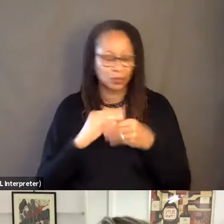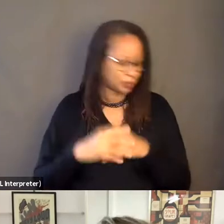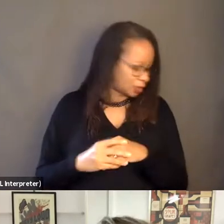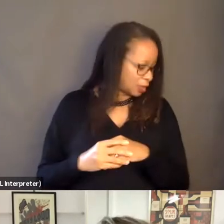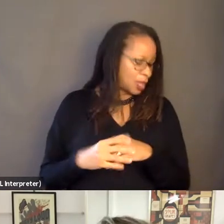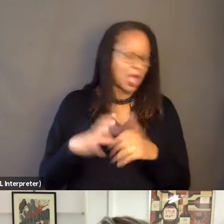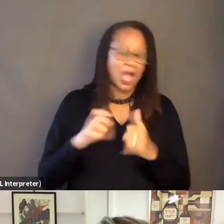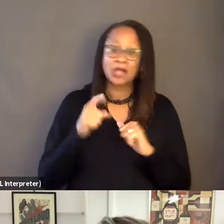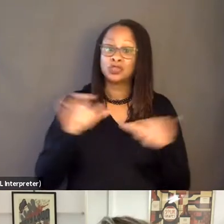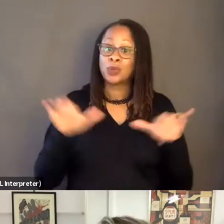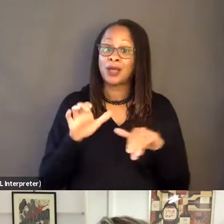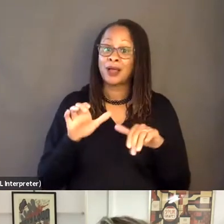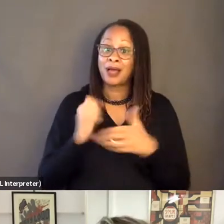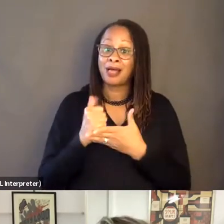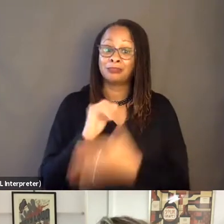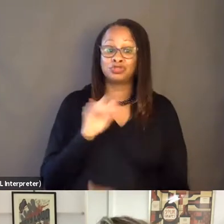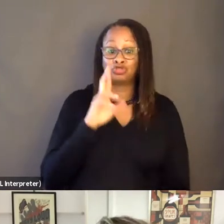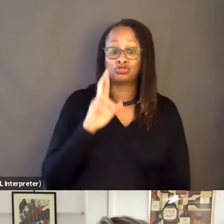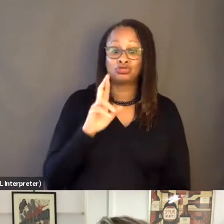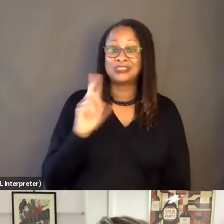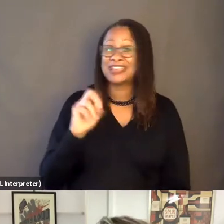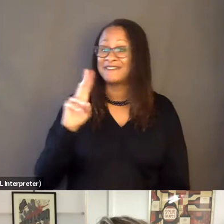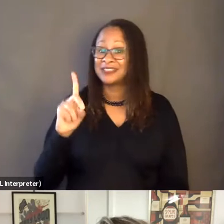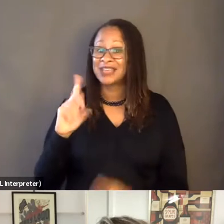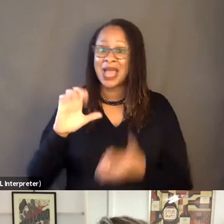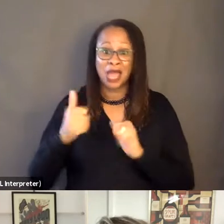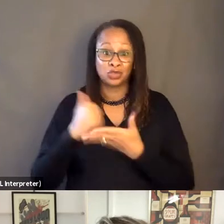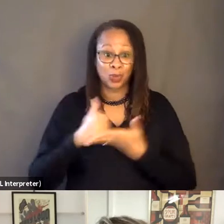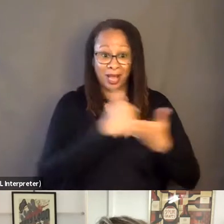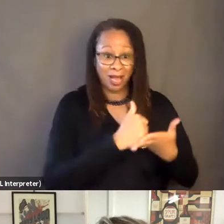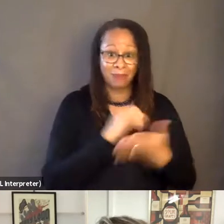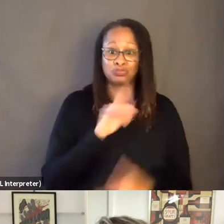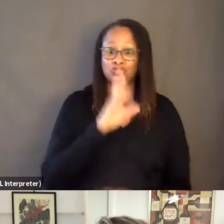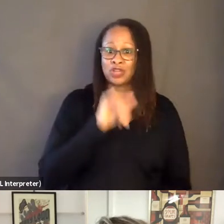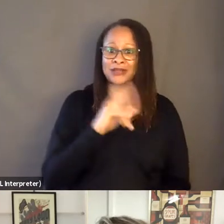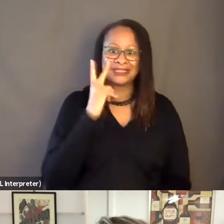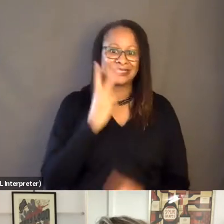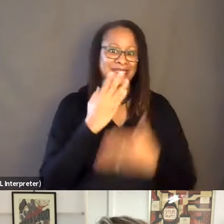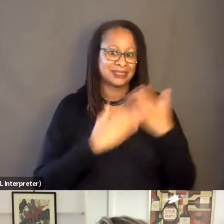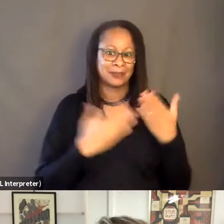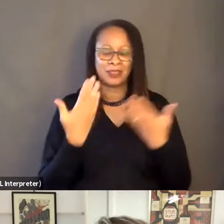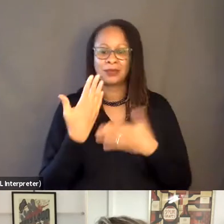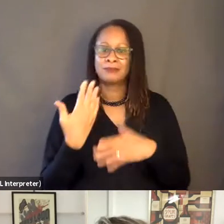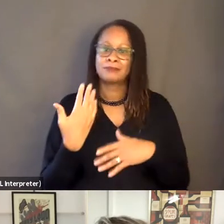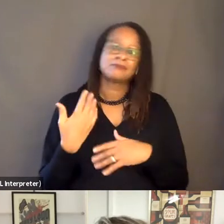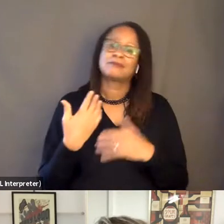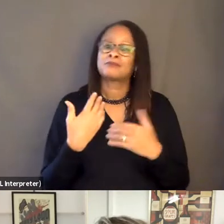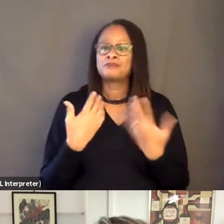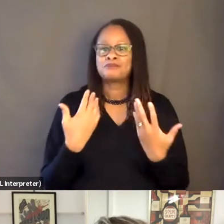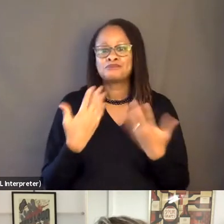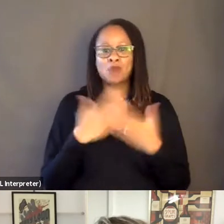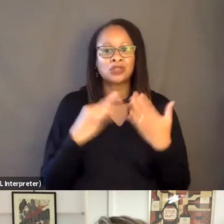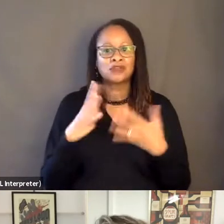how did you help Jerry to see some of the things, some of the facets of this story that might be important to